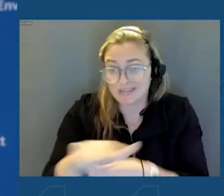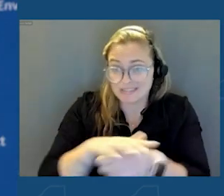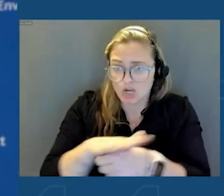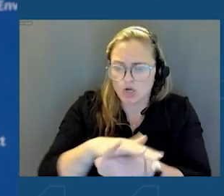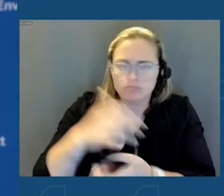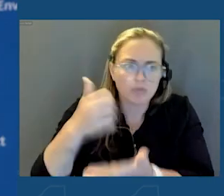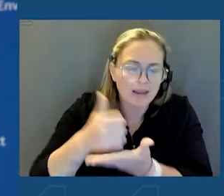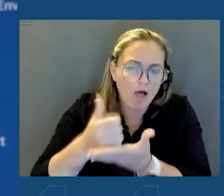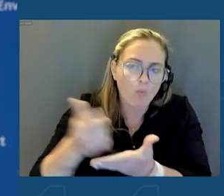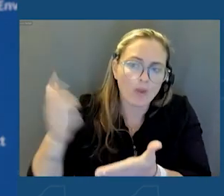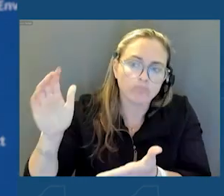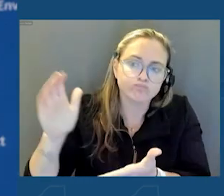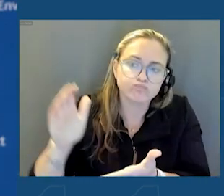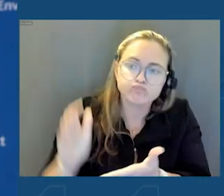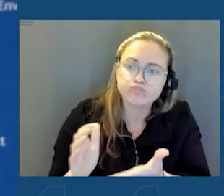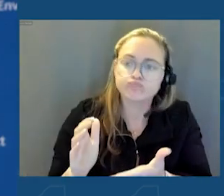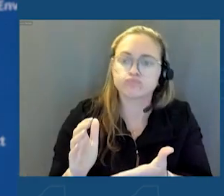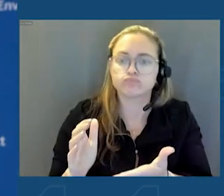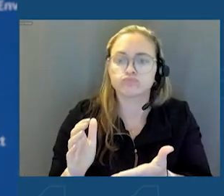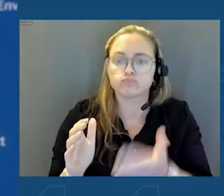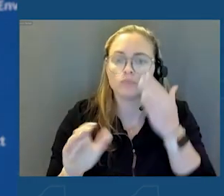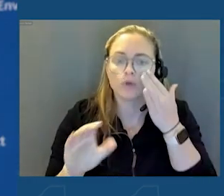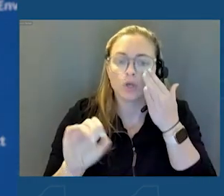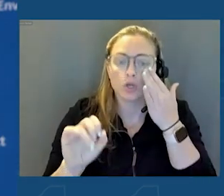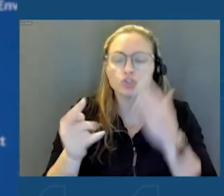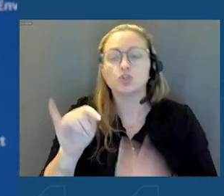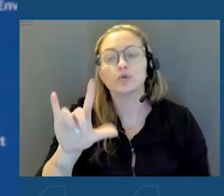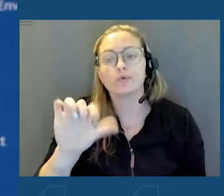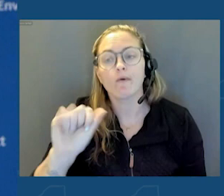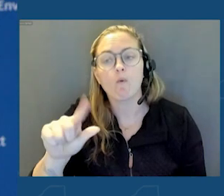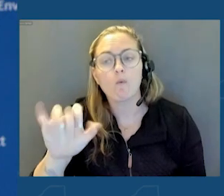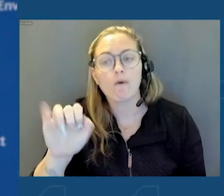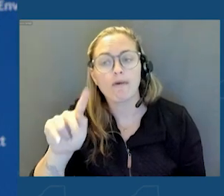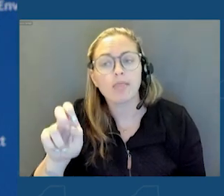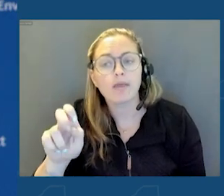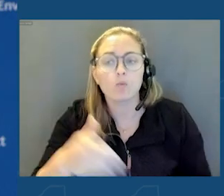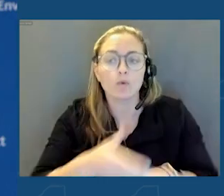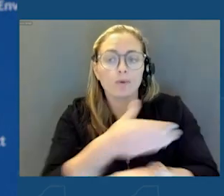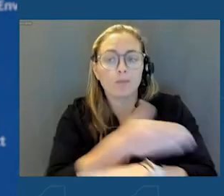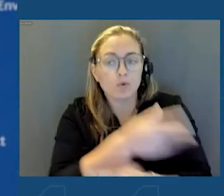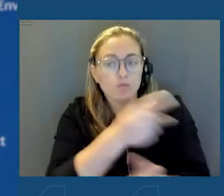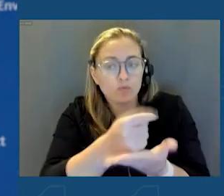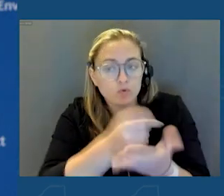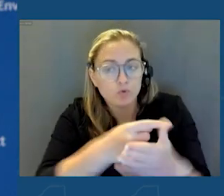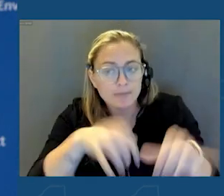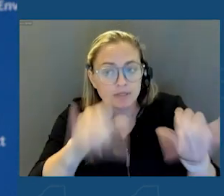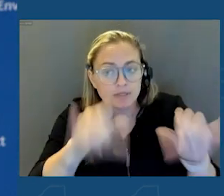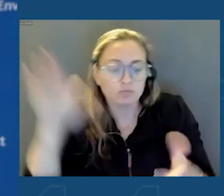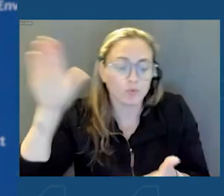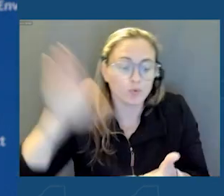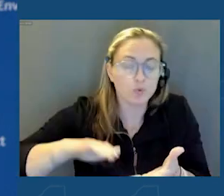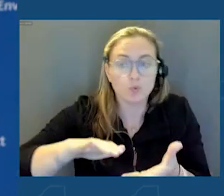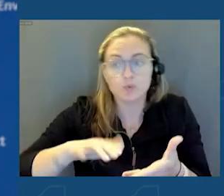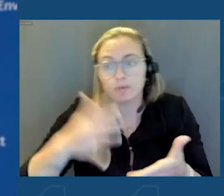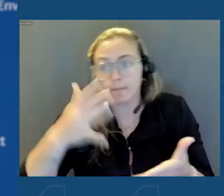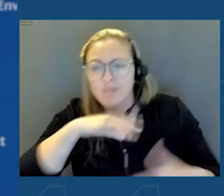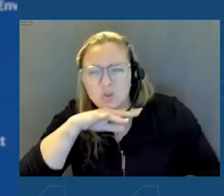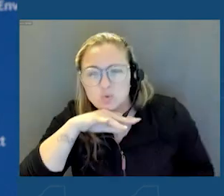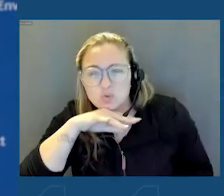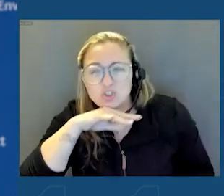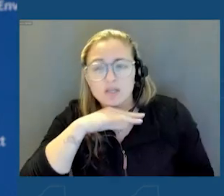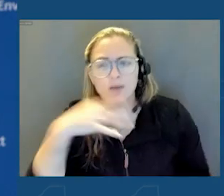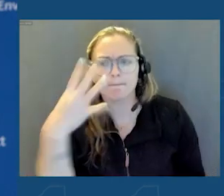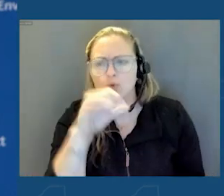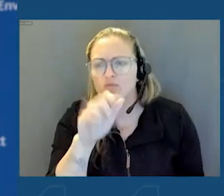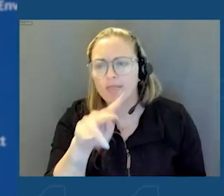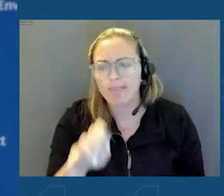that. North Chautauqua Lake, we're doing improved treatment systems to help reduce the pollution in that beautiful lake. I've spent a lot of time in